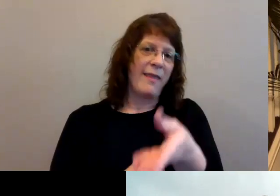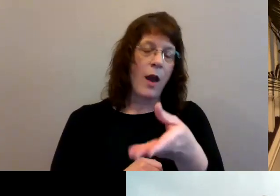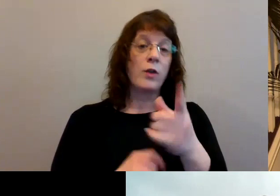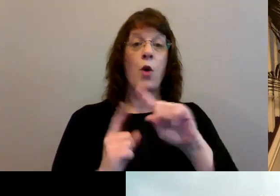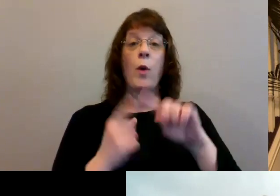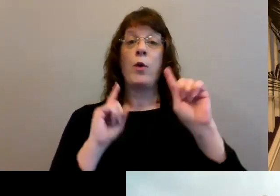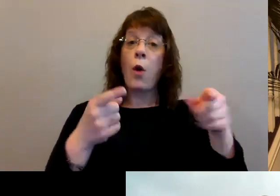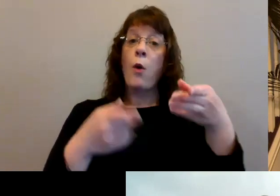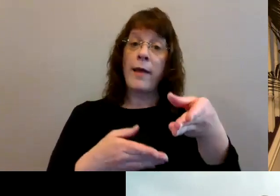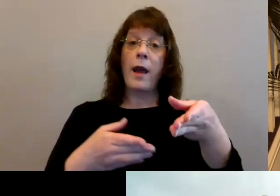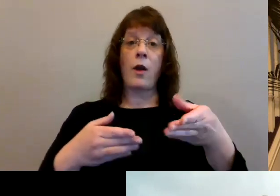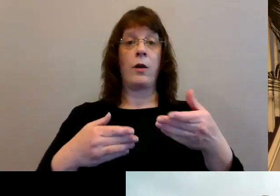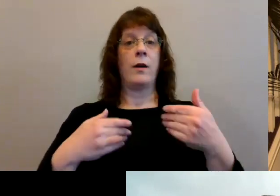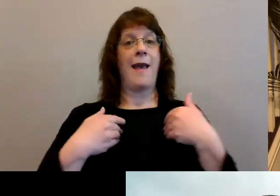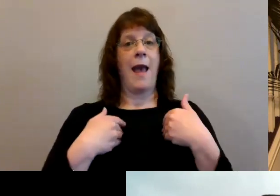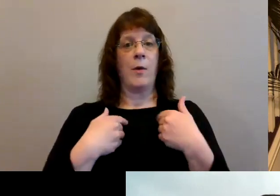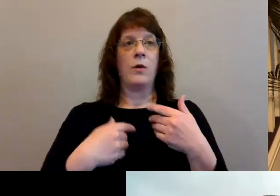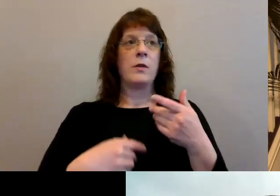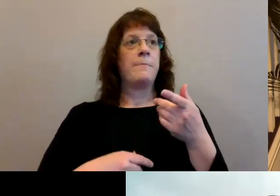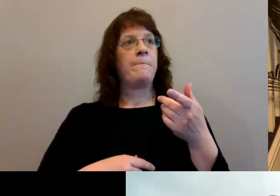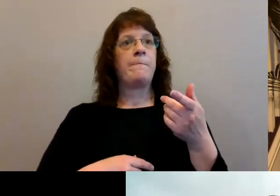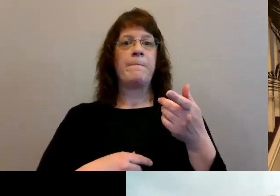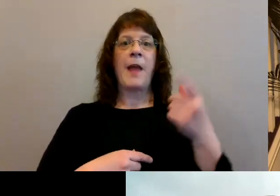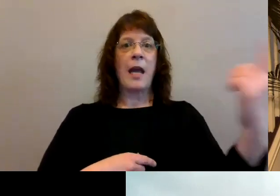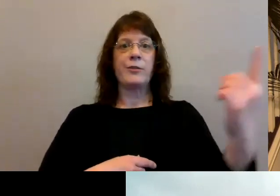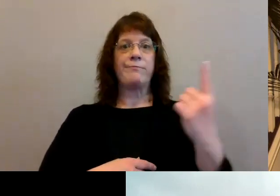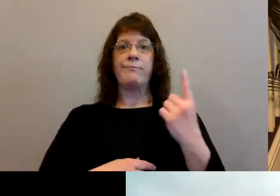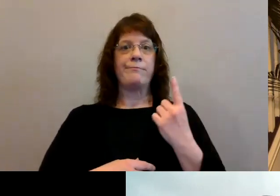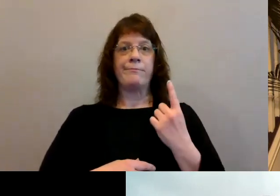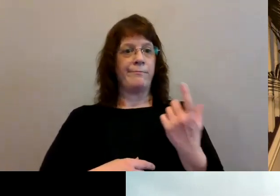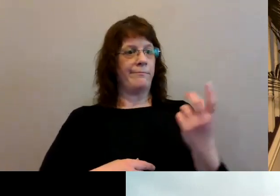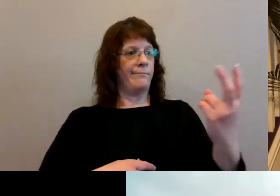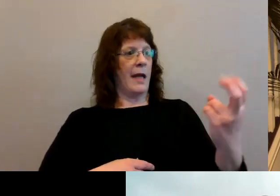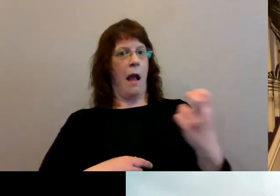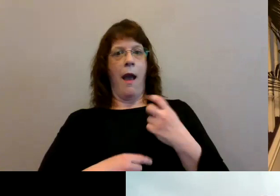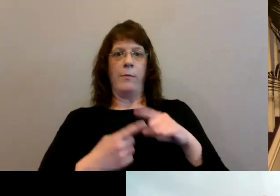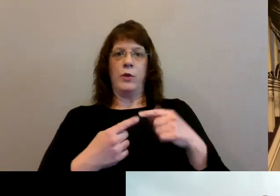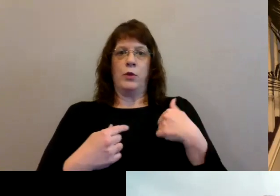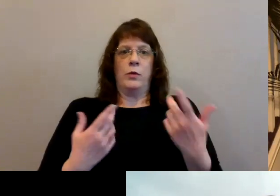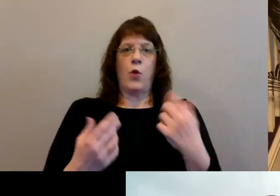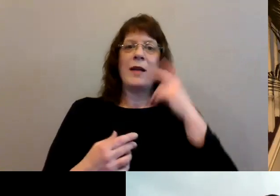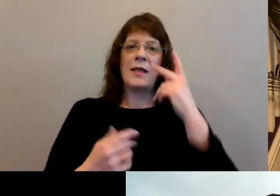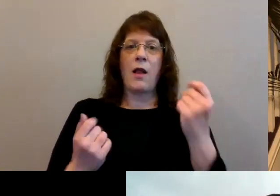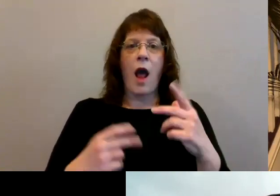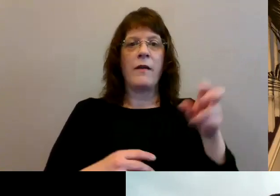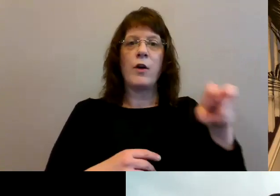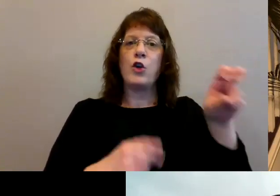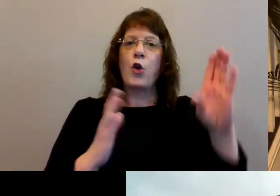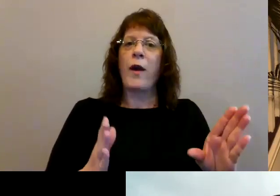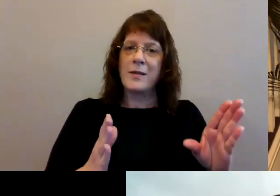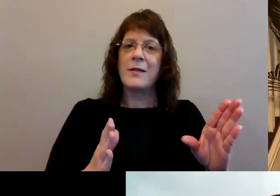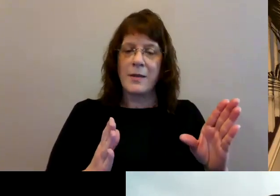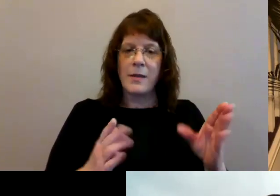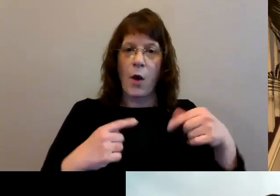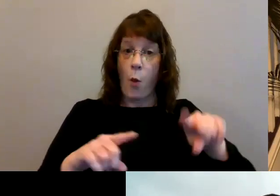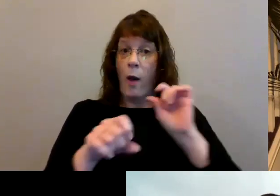animals are like they just come to you, so it's really fun. I see a lot of tourists, for example, while we